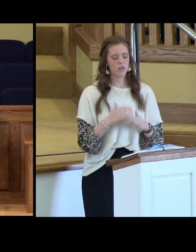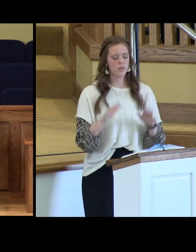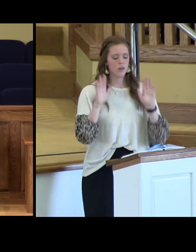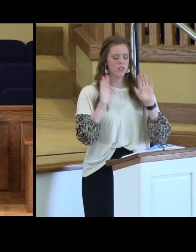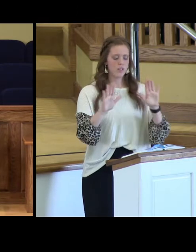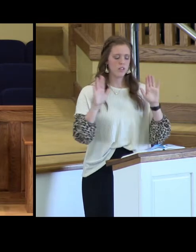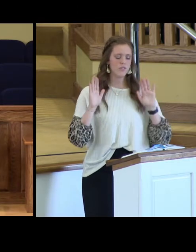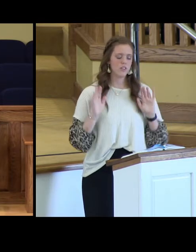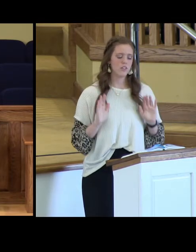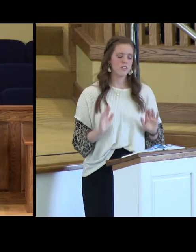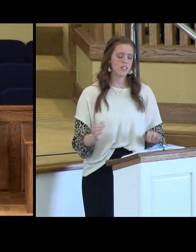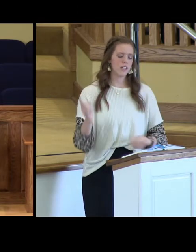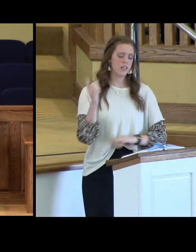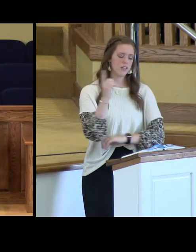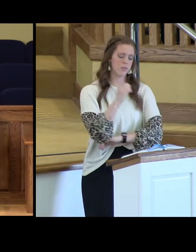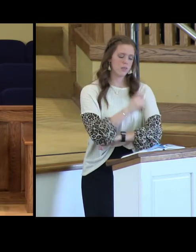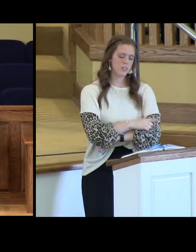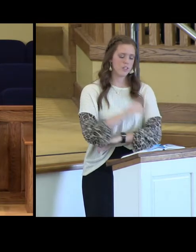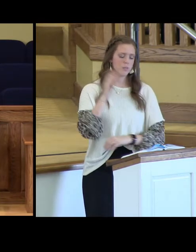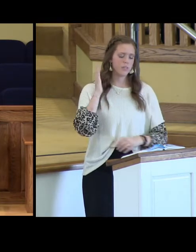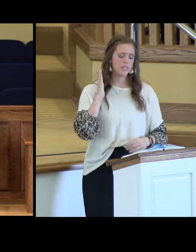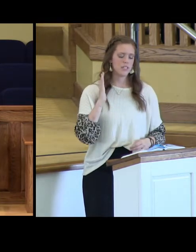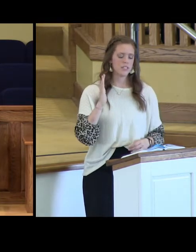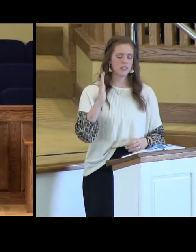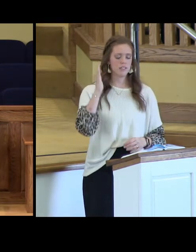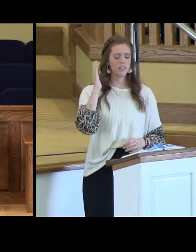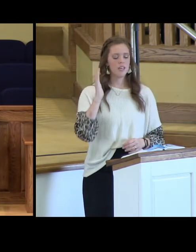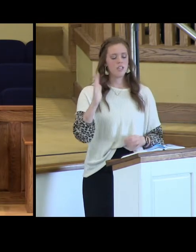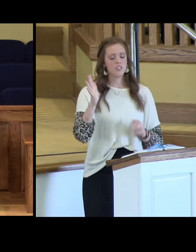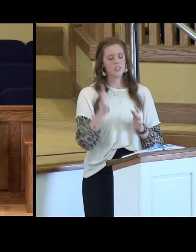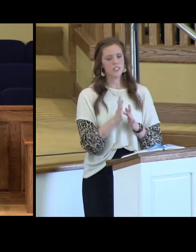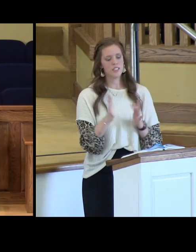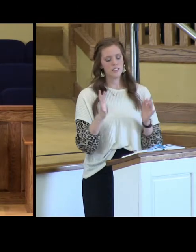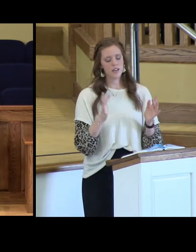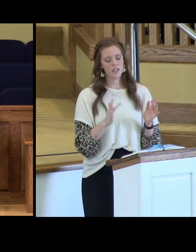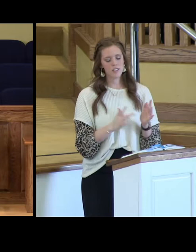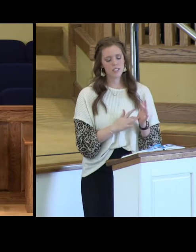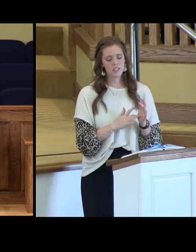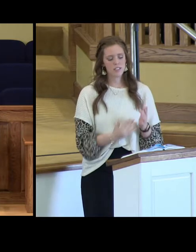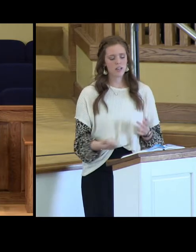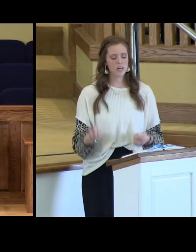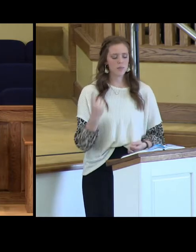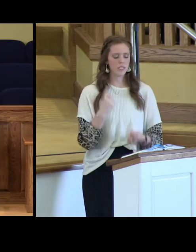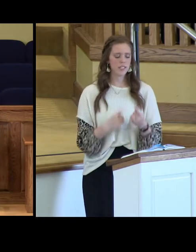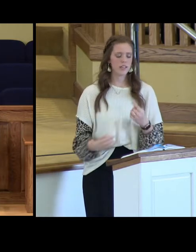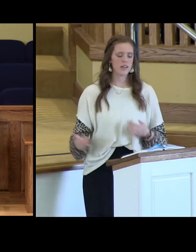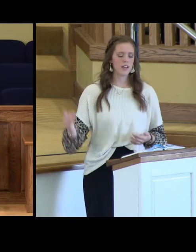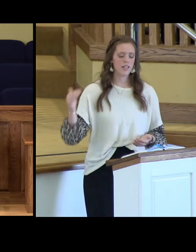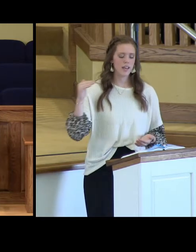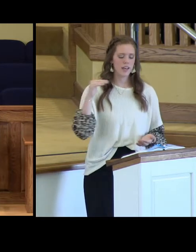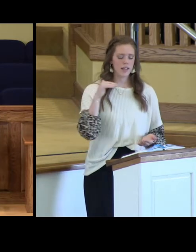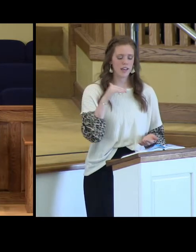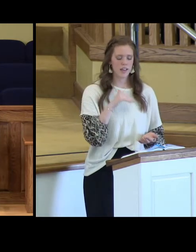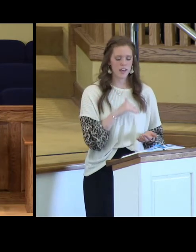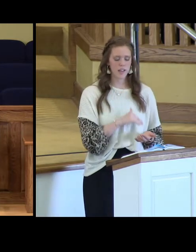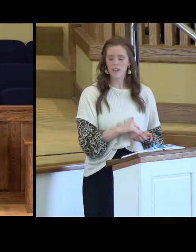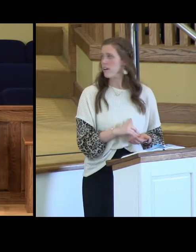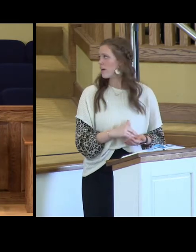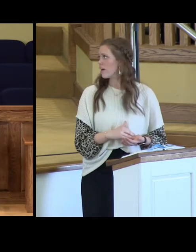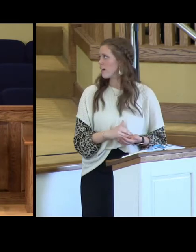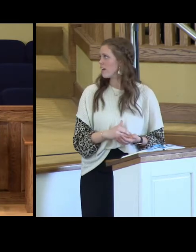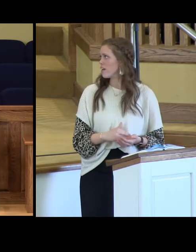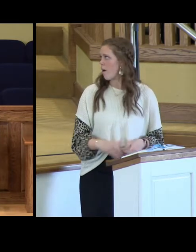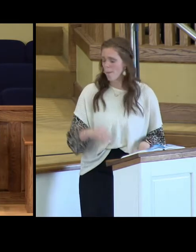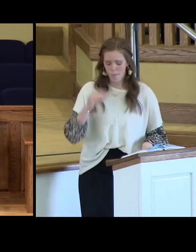What a wonderful day it will be. Jesus is coming